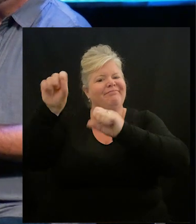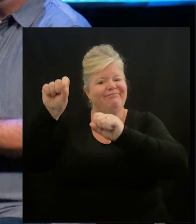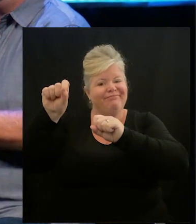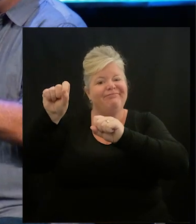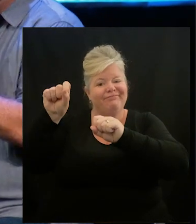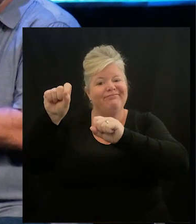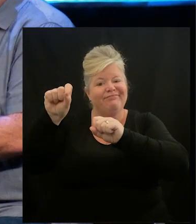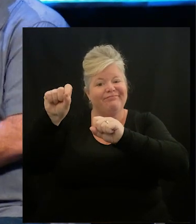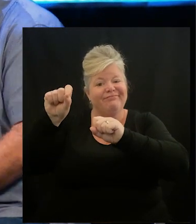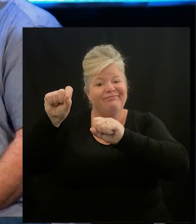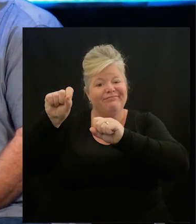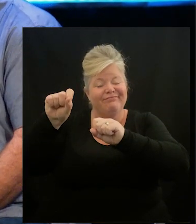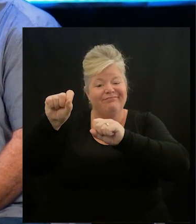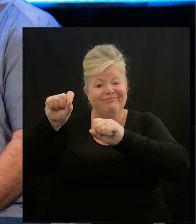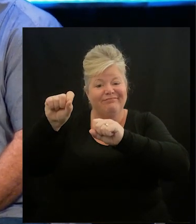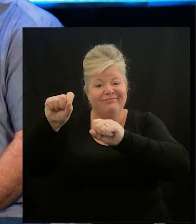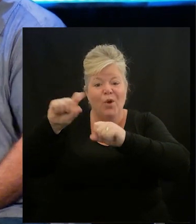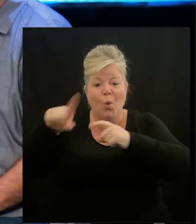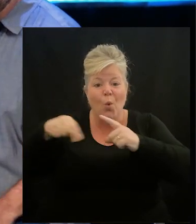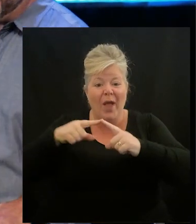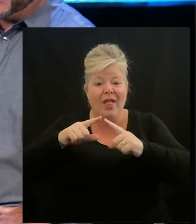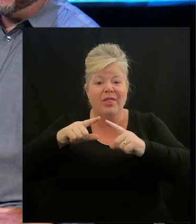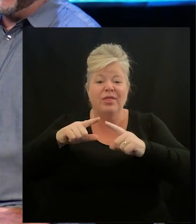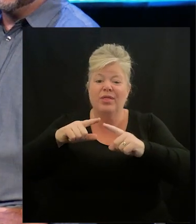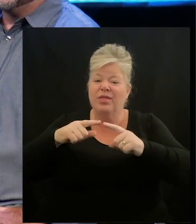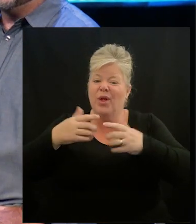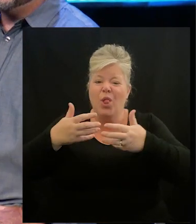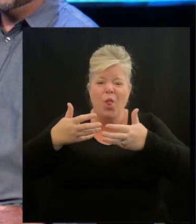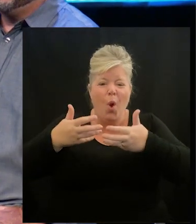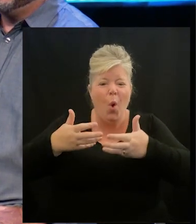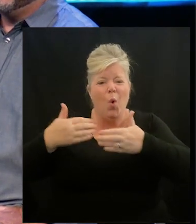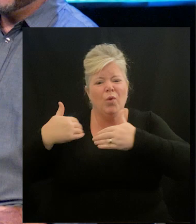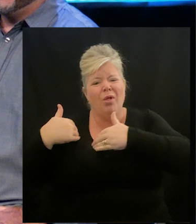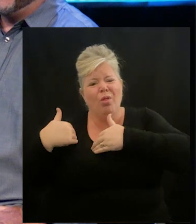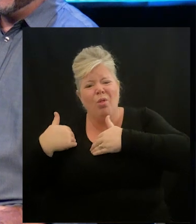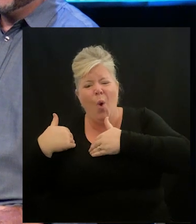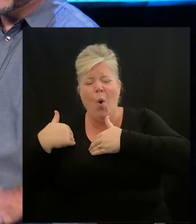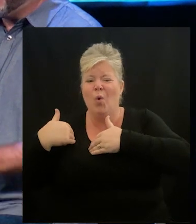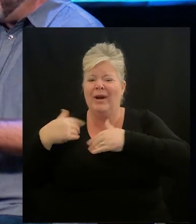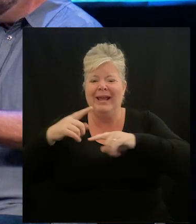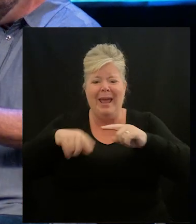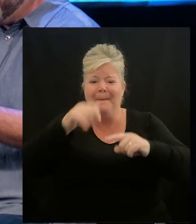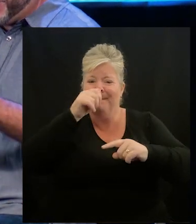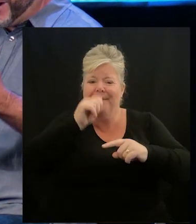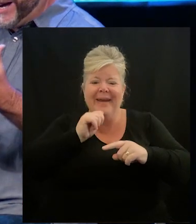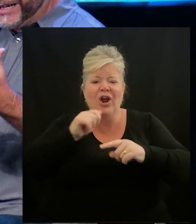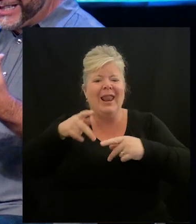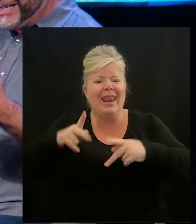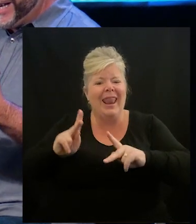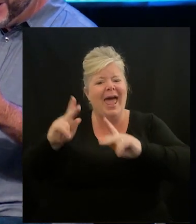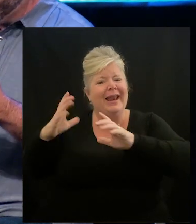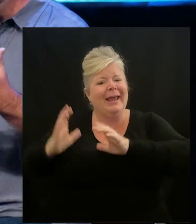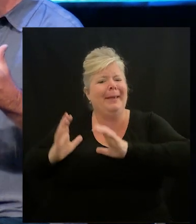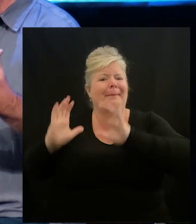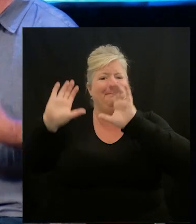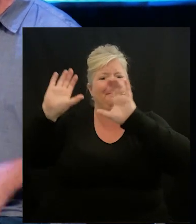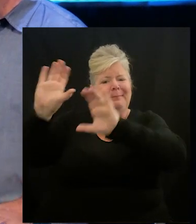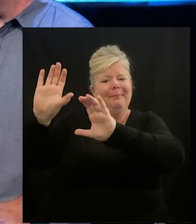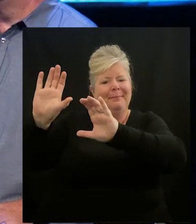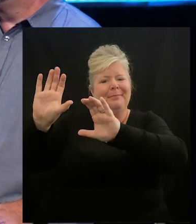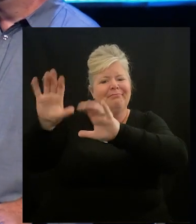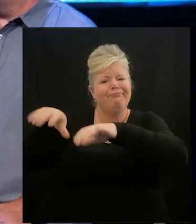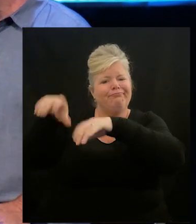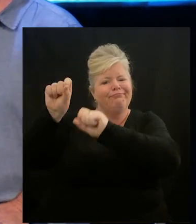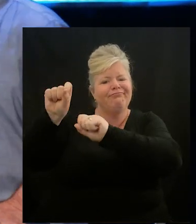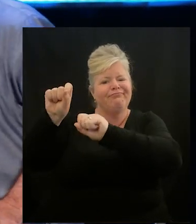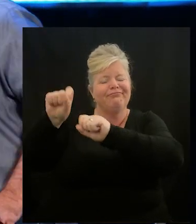load is unbearable, let him bear the load. Since we're on Paul's writings, we're talking